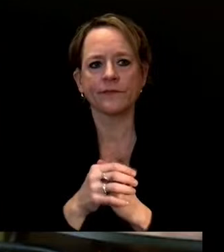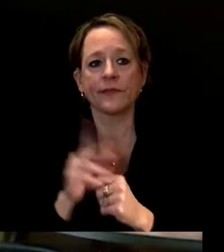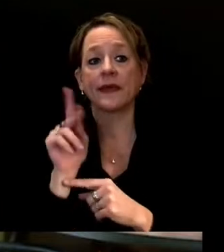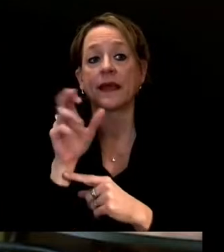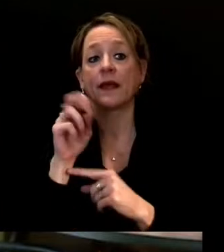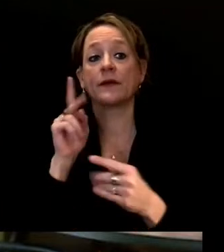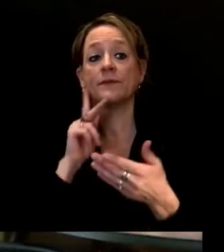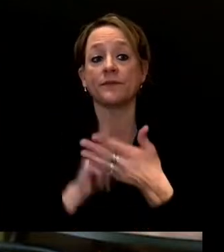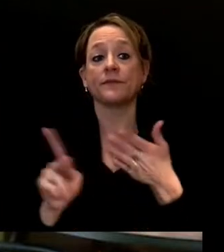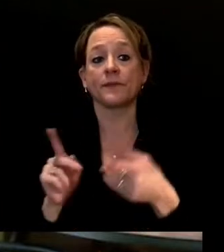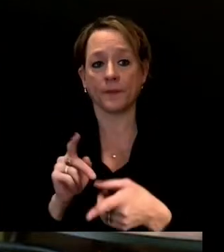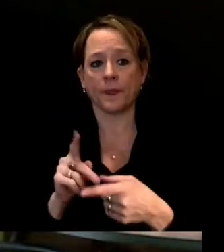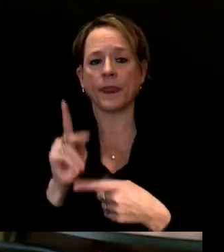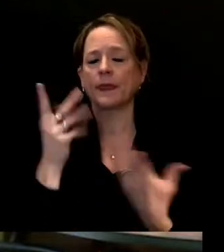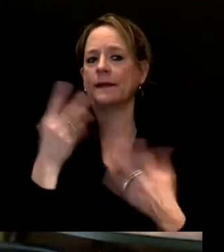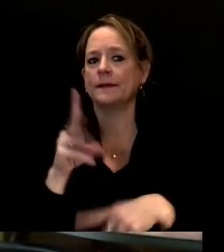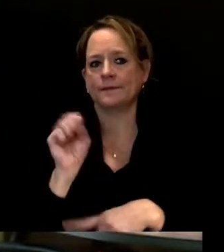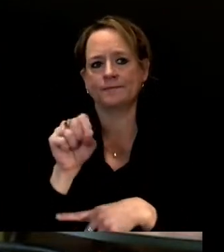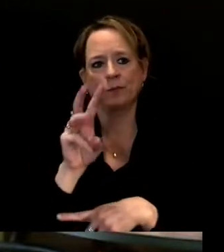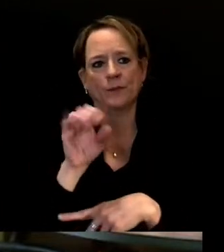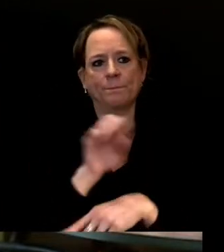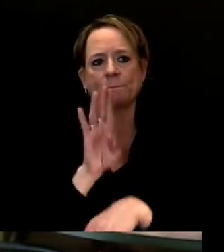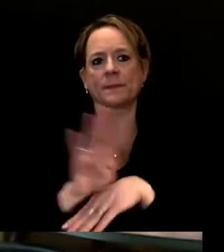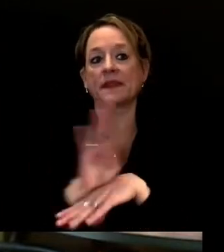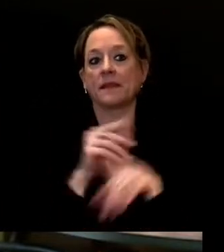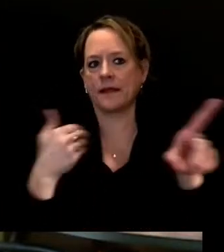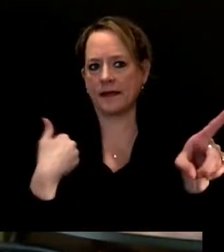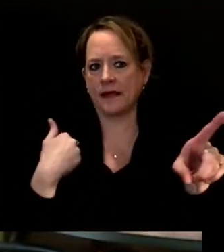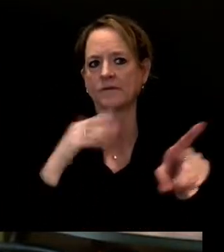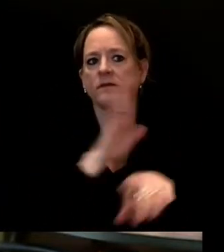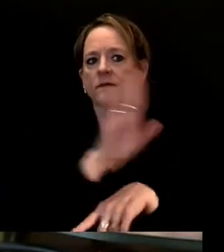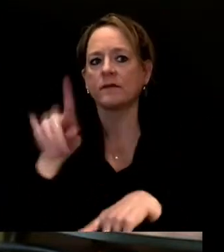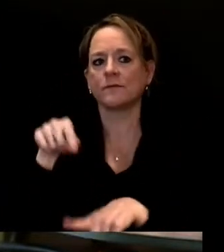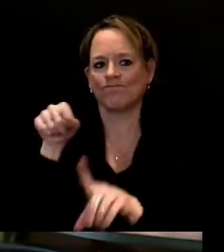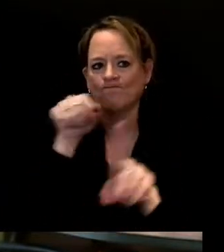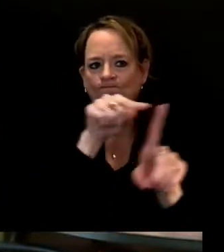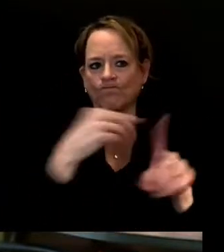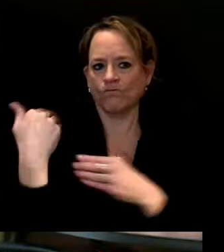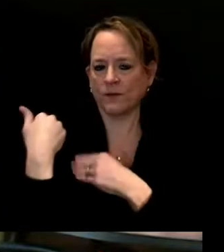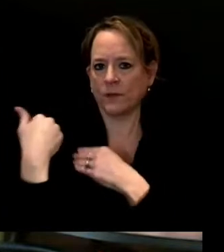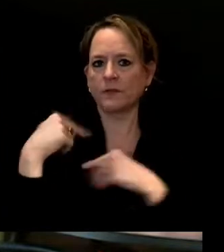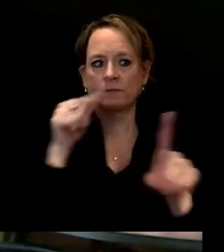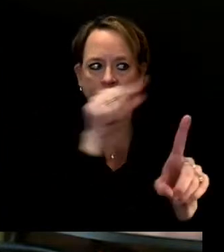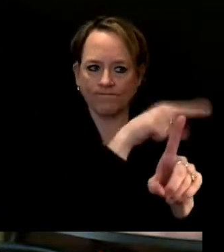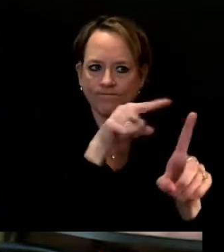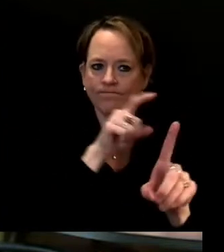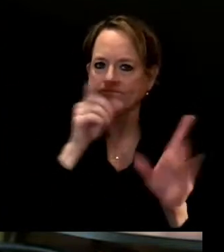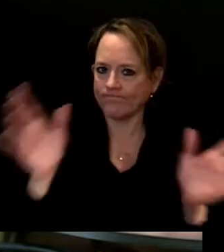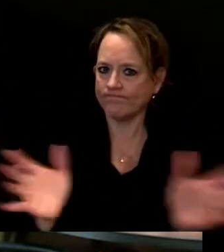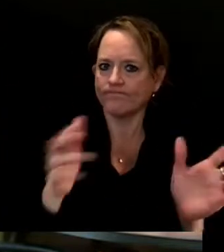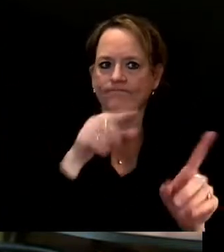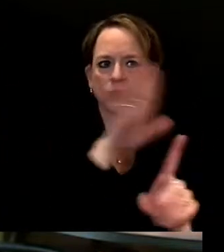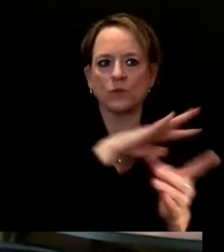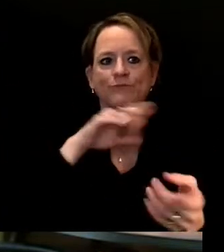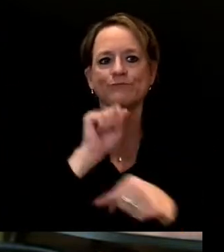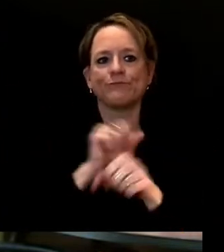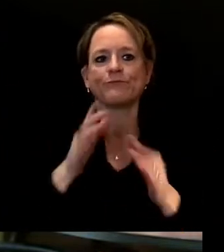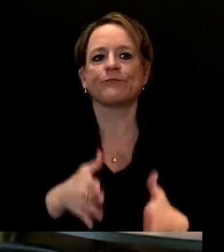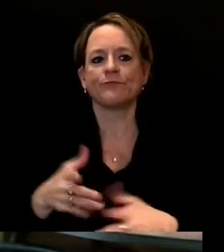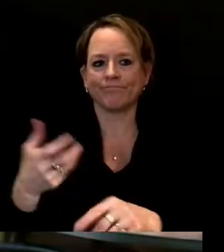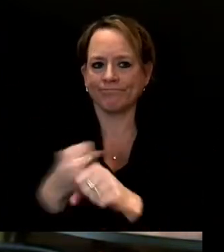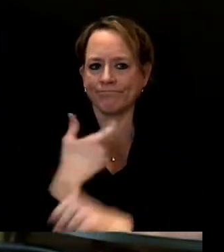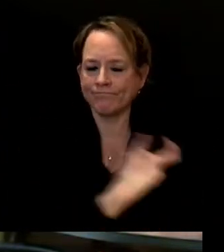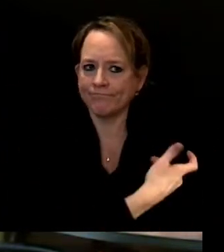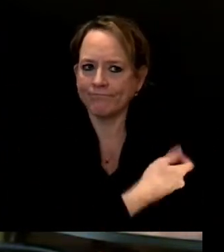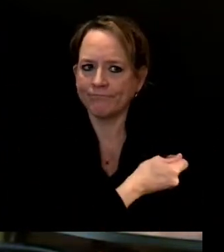as the governor noted, in combating COVID-19. We have had many great partnerships with private sector employers who have been